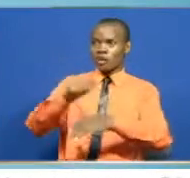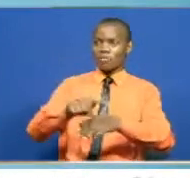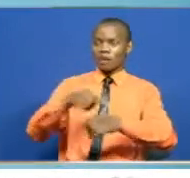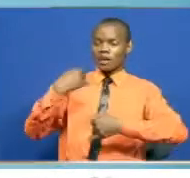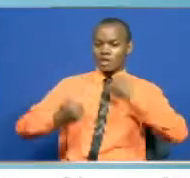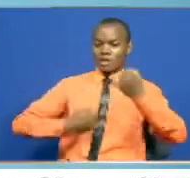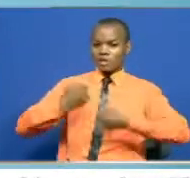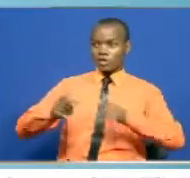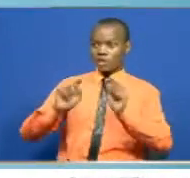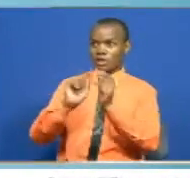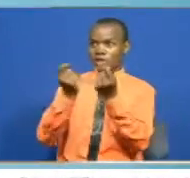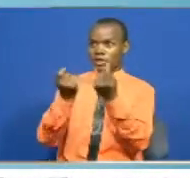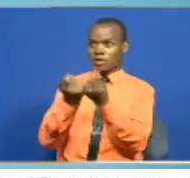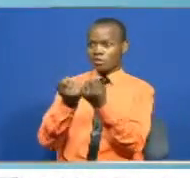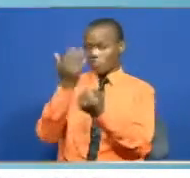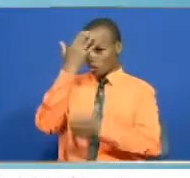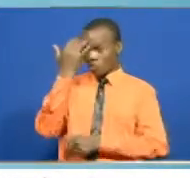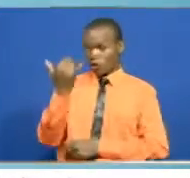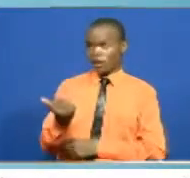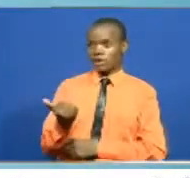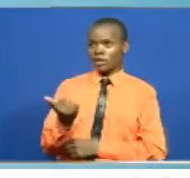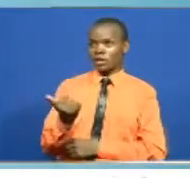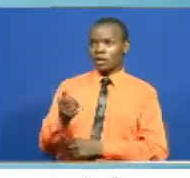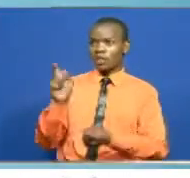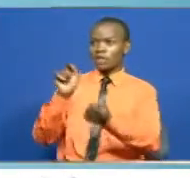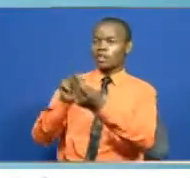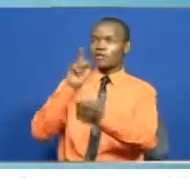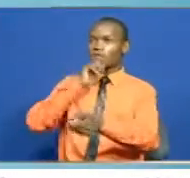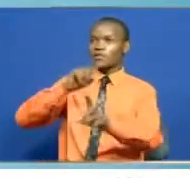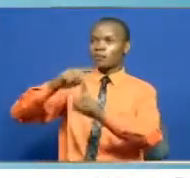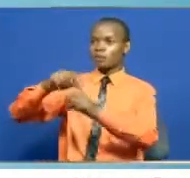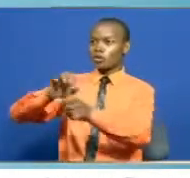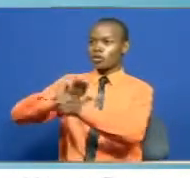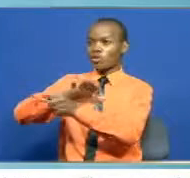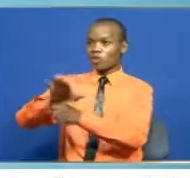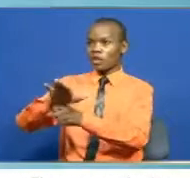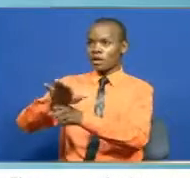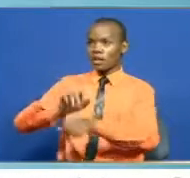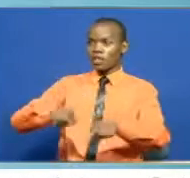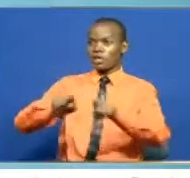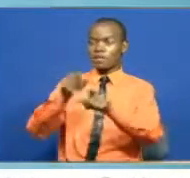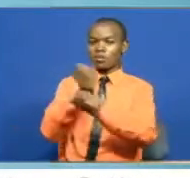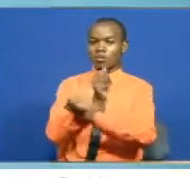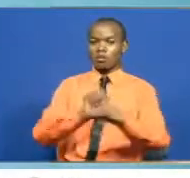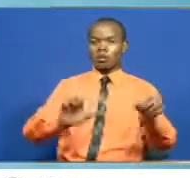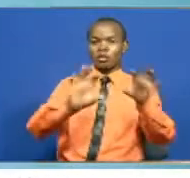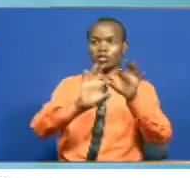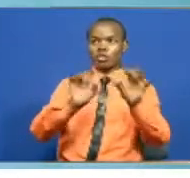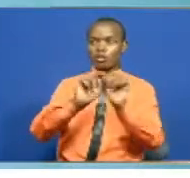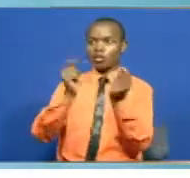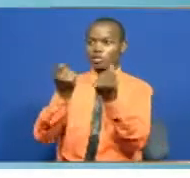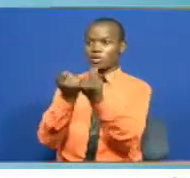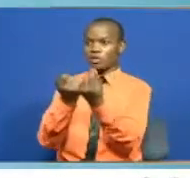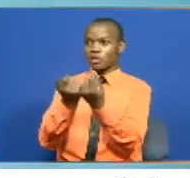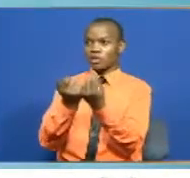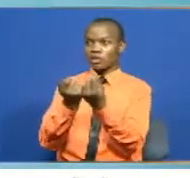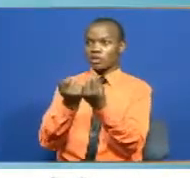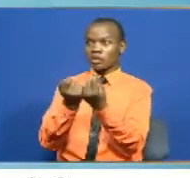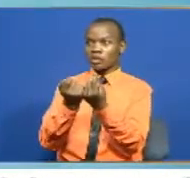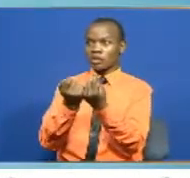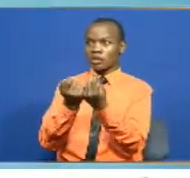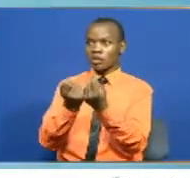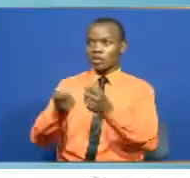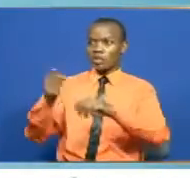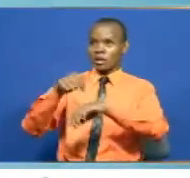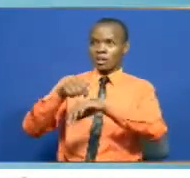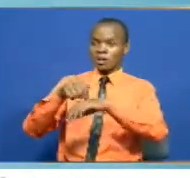first go around, because I tested positive of COVID, and I can't join my teammates and make also like endanger anybody around